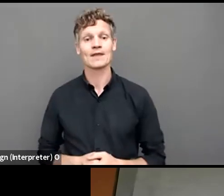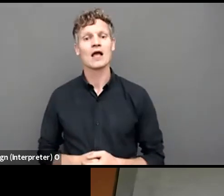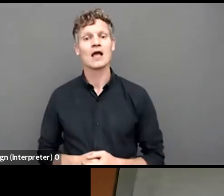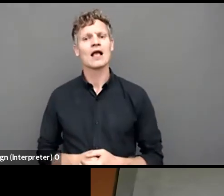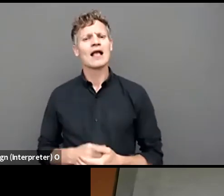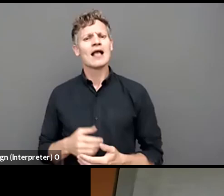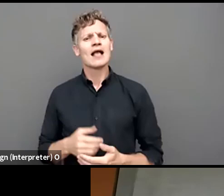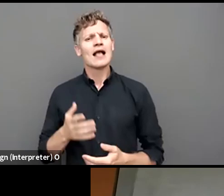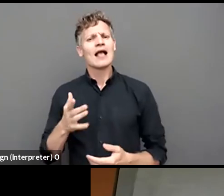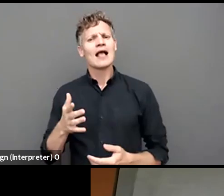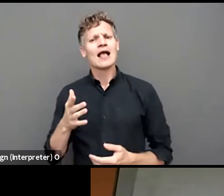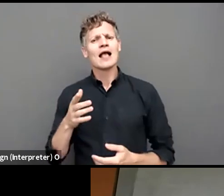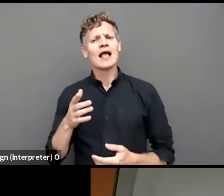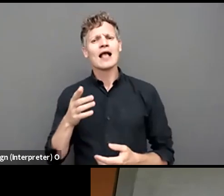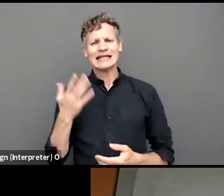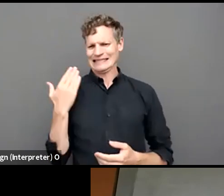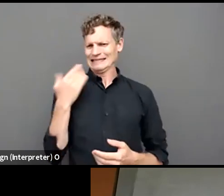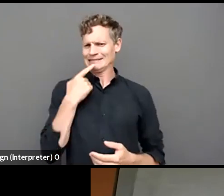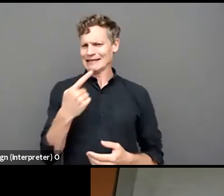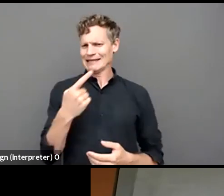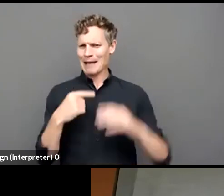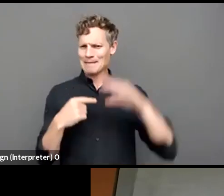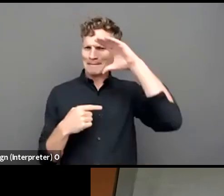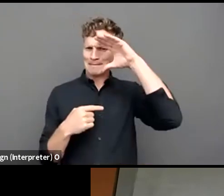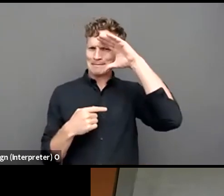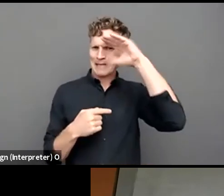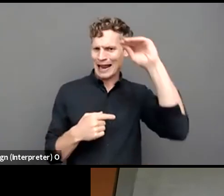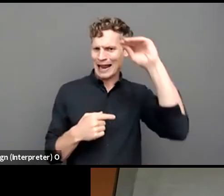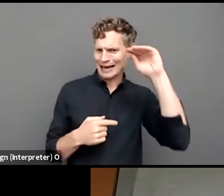of men, and I'm starting to feel that you can see all my